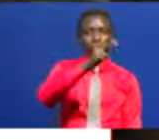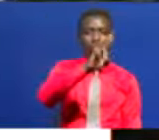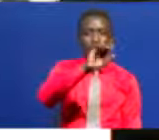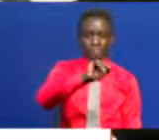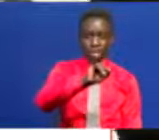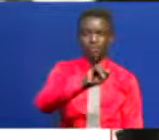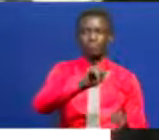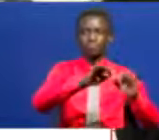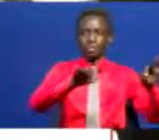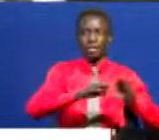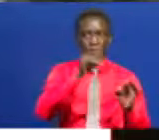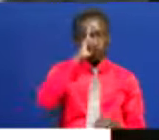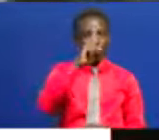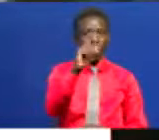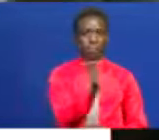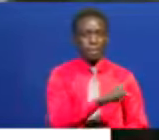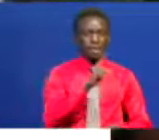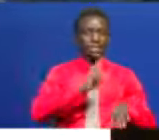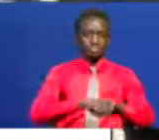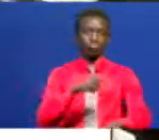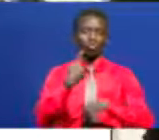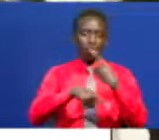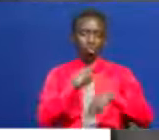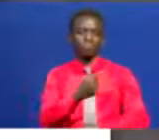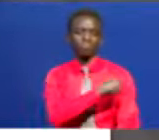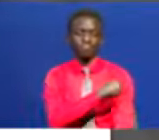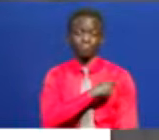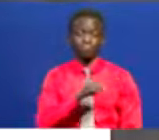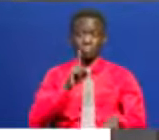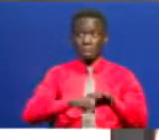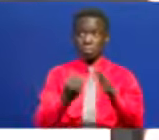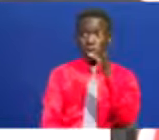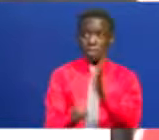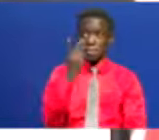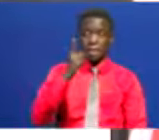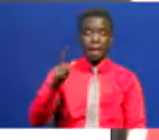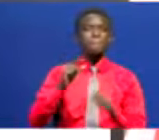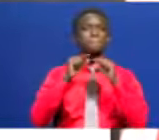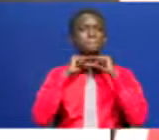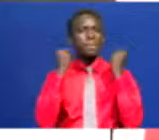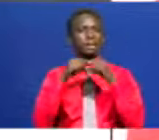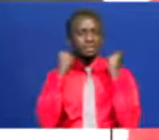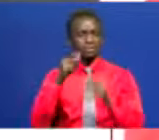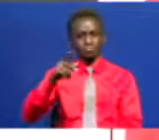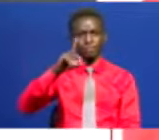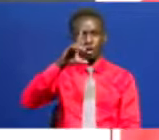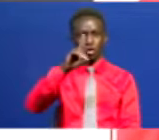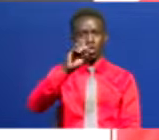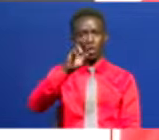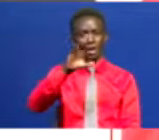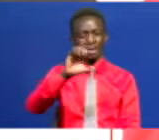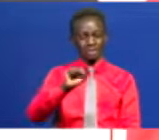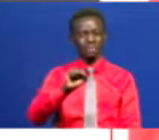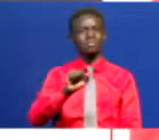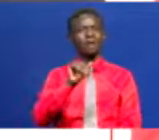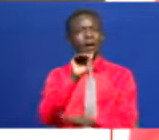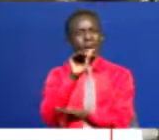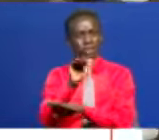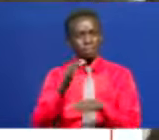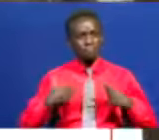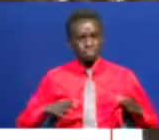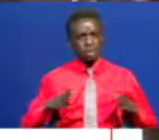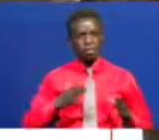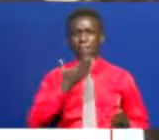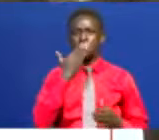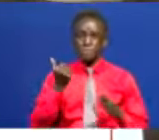1 month while receiving treatment. Speaking during the launch, Pastor Dorcas called on the society to embrace the